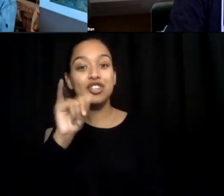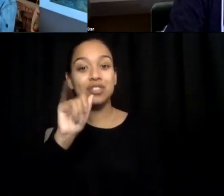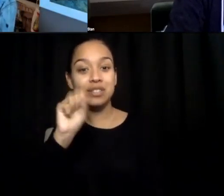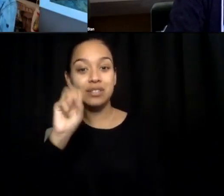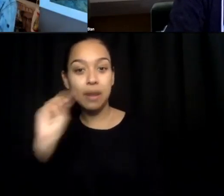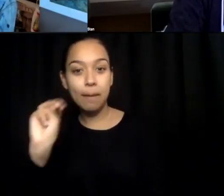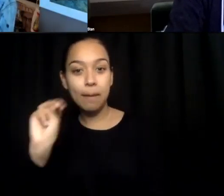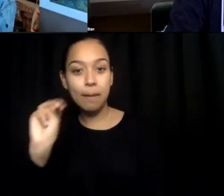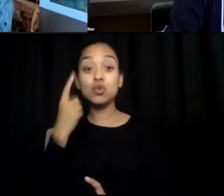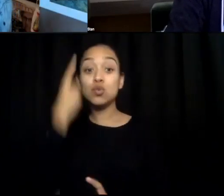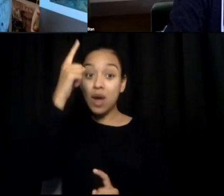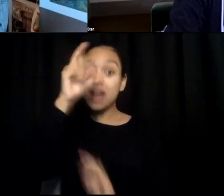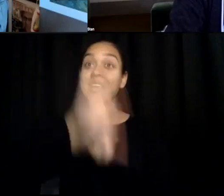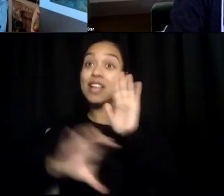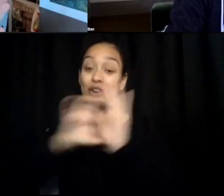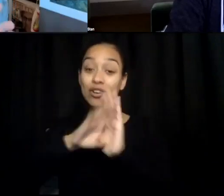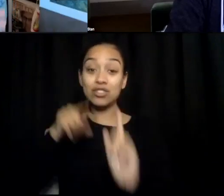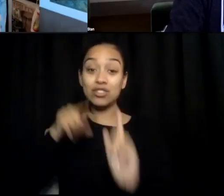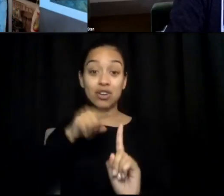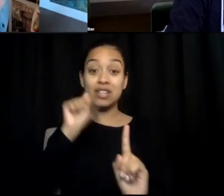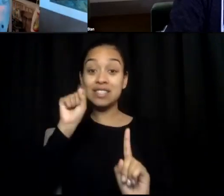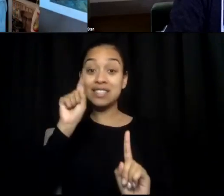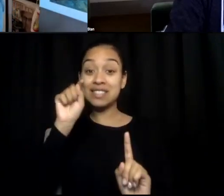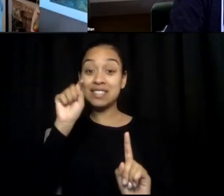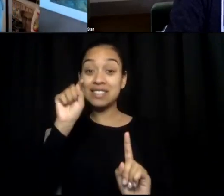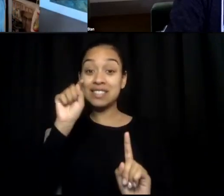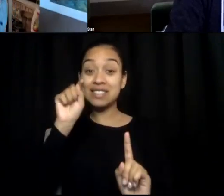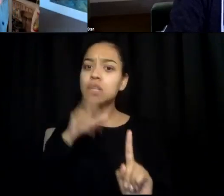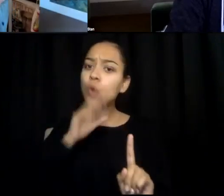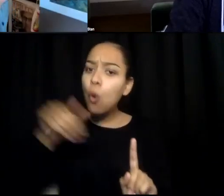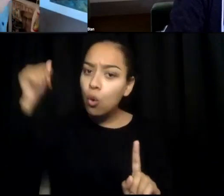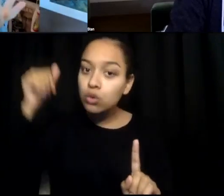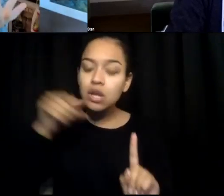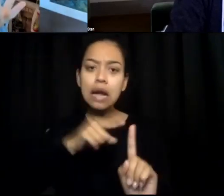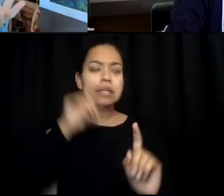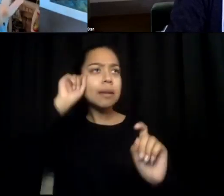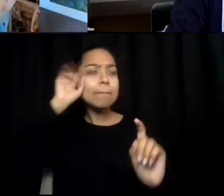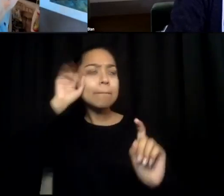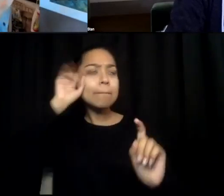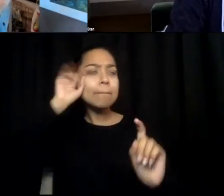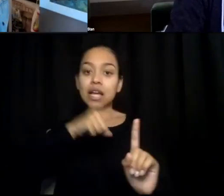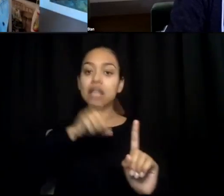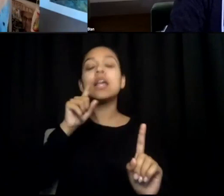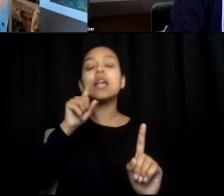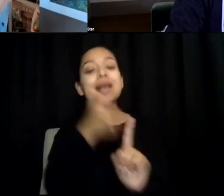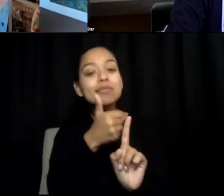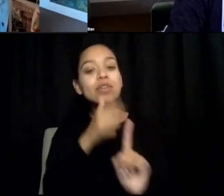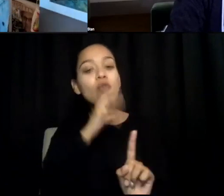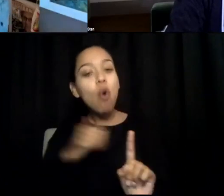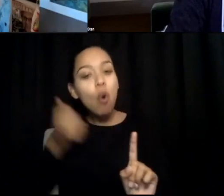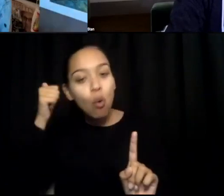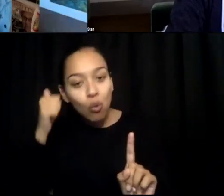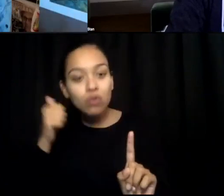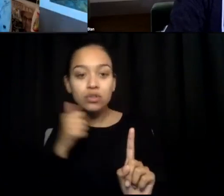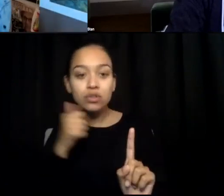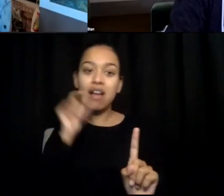on the show, Steve Spitz. He's fascinating. He's brilliant. And he's of the older. And that is what